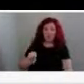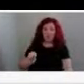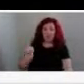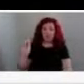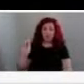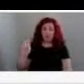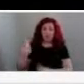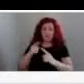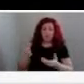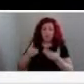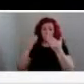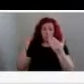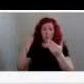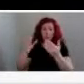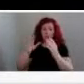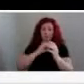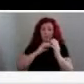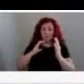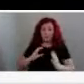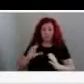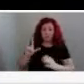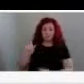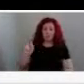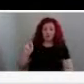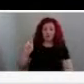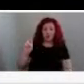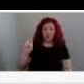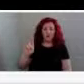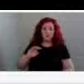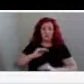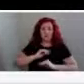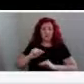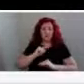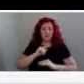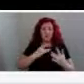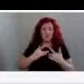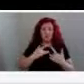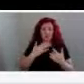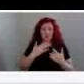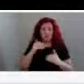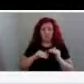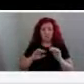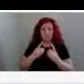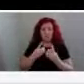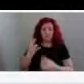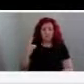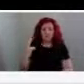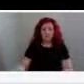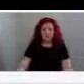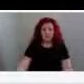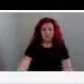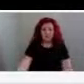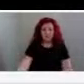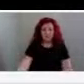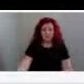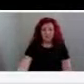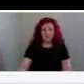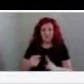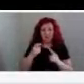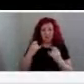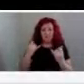lerner which satisfies all these concerns much better than the district 17 in the current proposed version thank